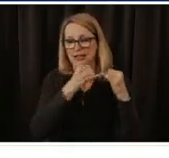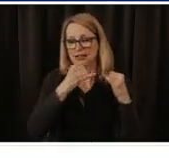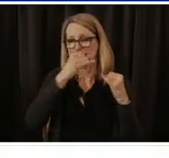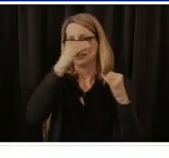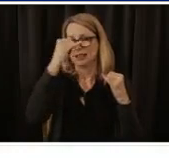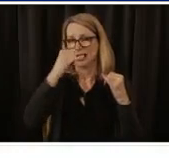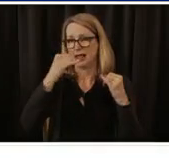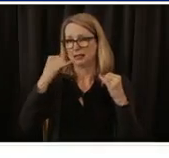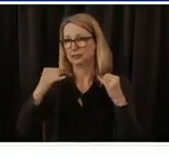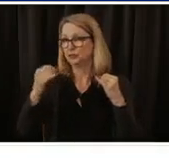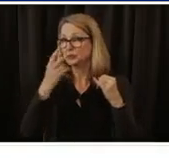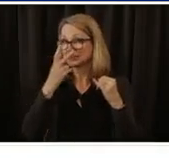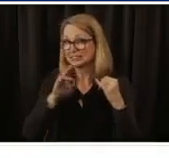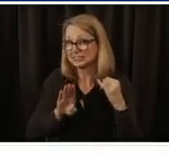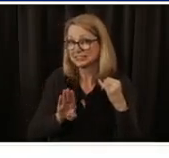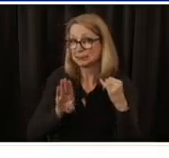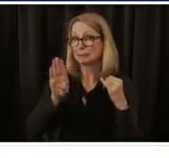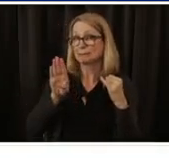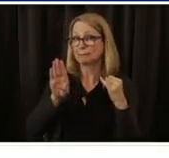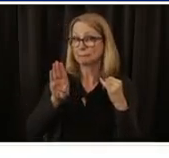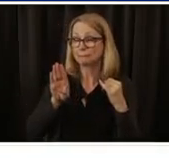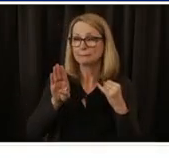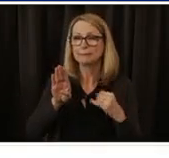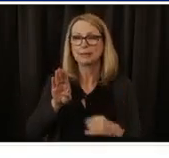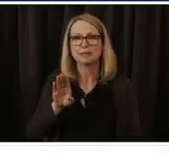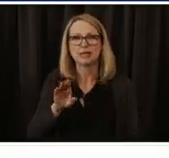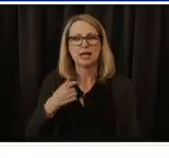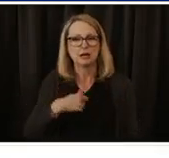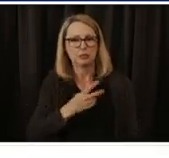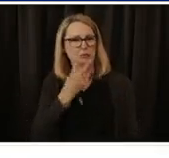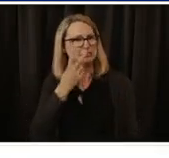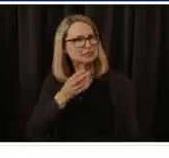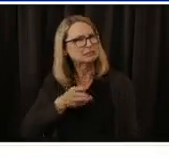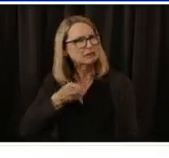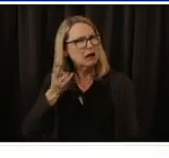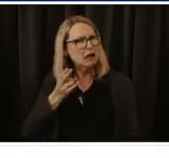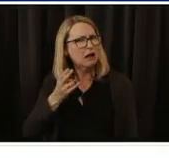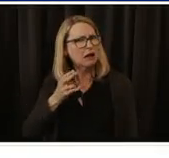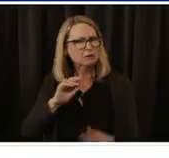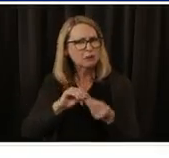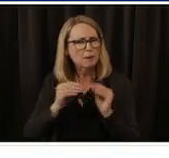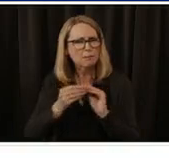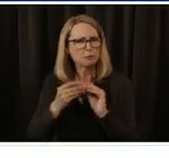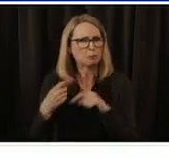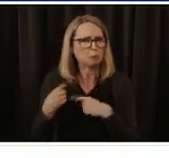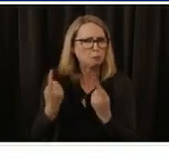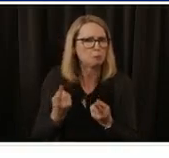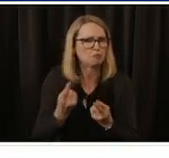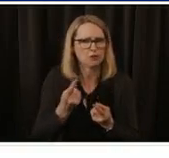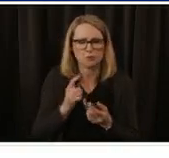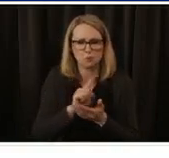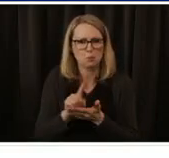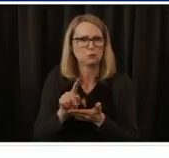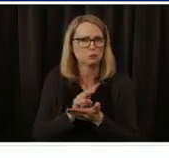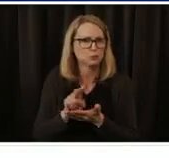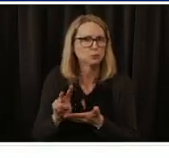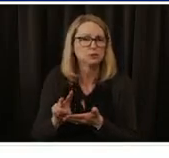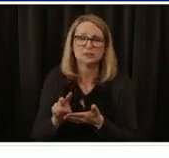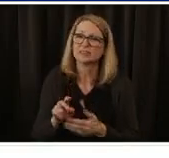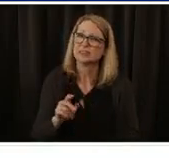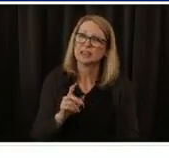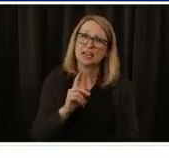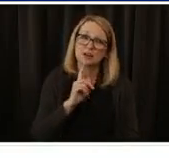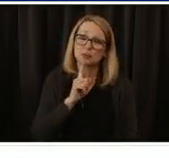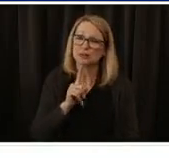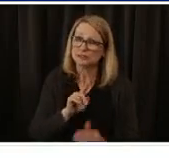high. Our rates have been, in this high level for the last few weeks. They're really as high as they've been since late January